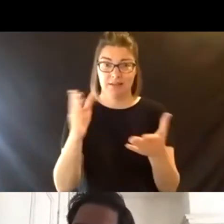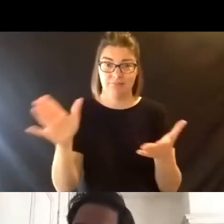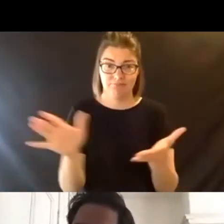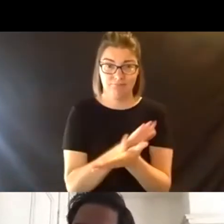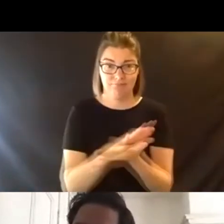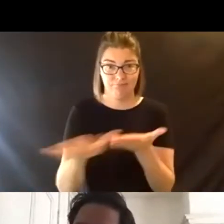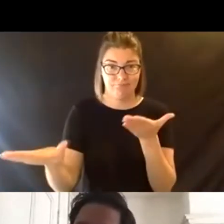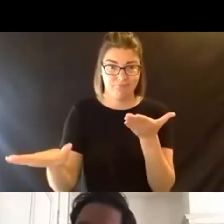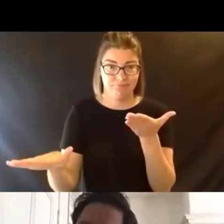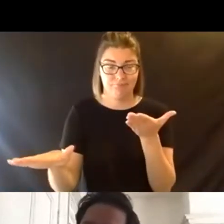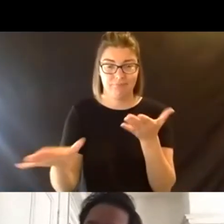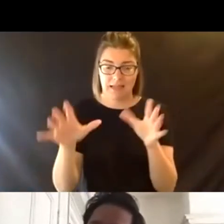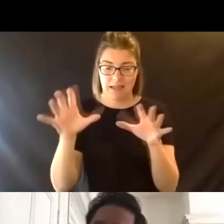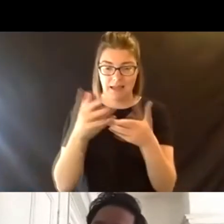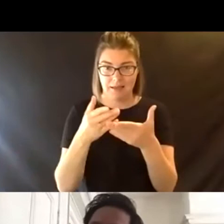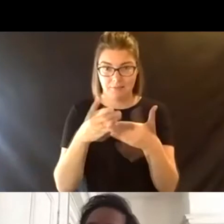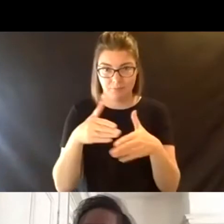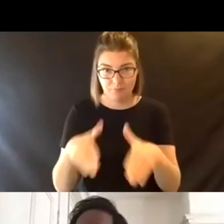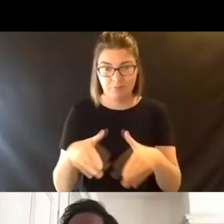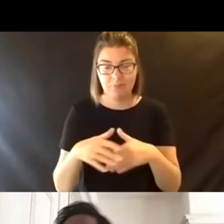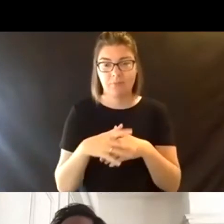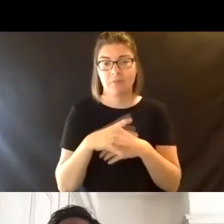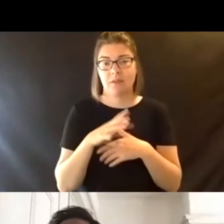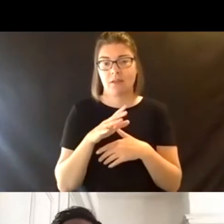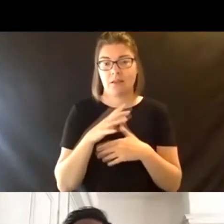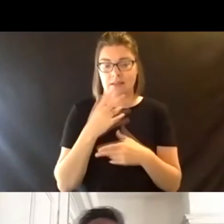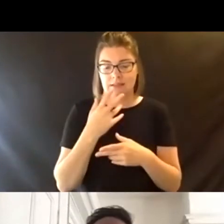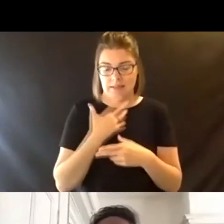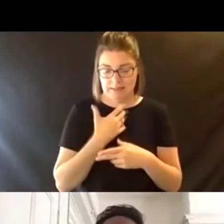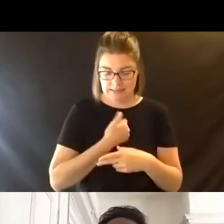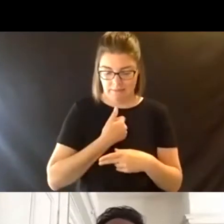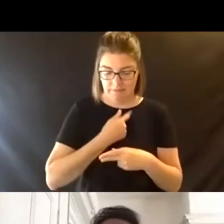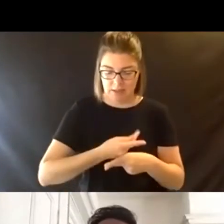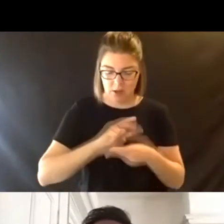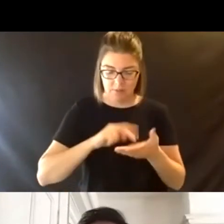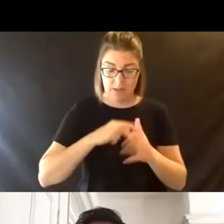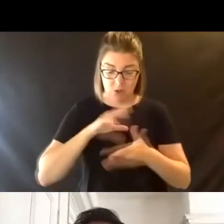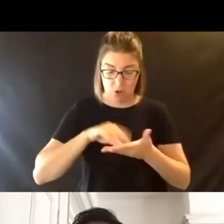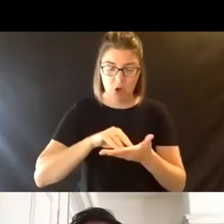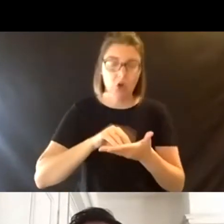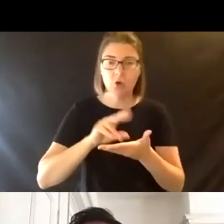Self-care looks like unlearning. It's not enough to learn, you must unlearn.